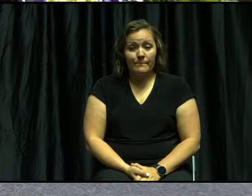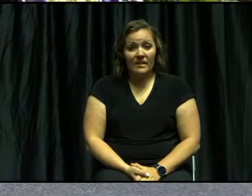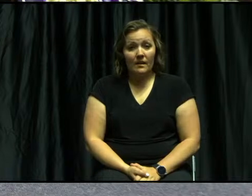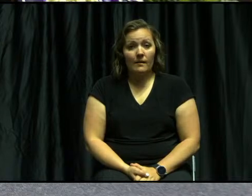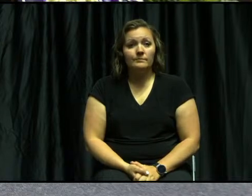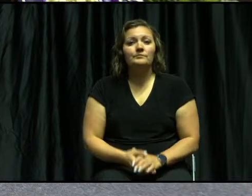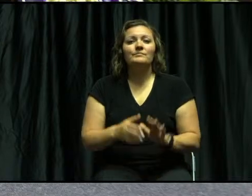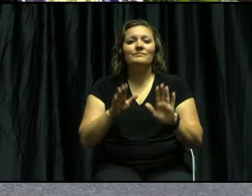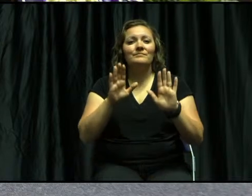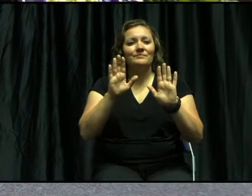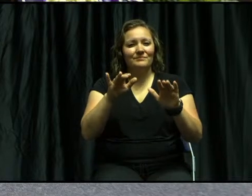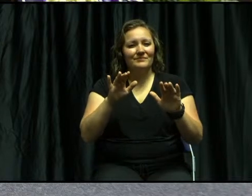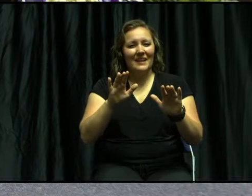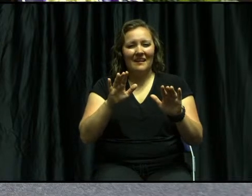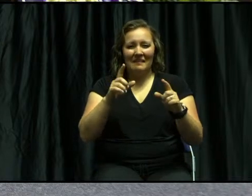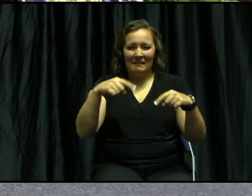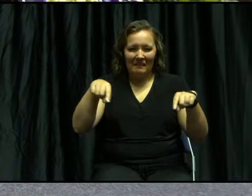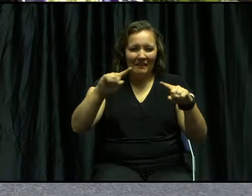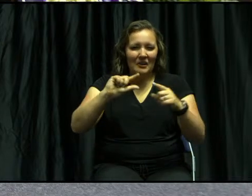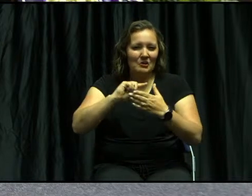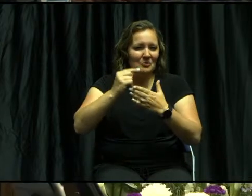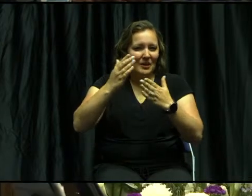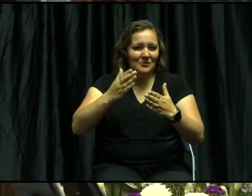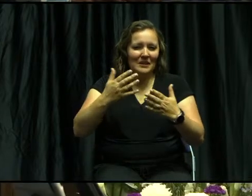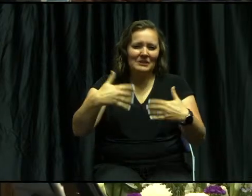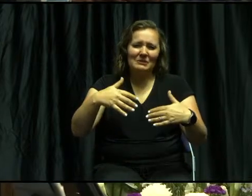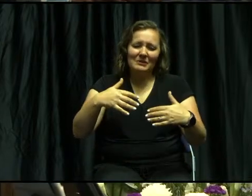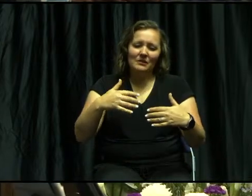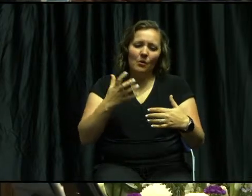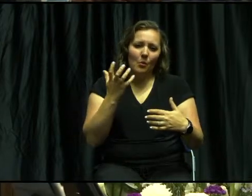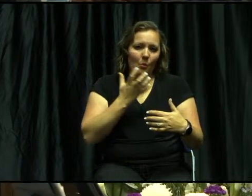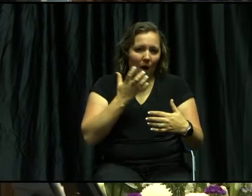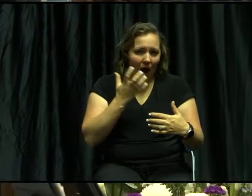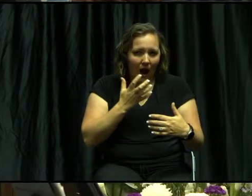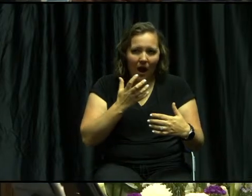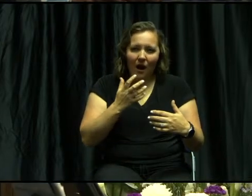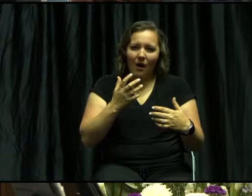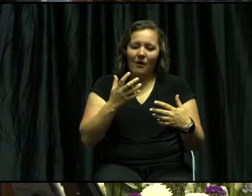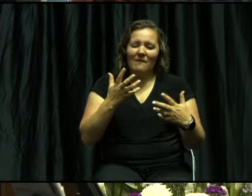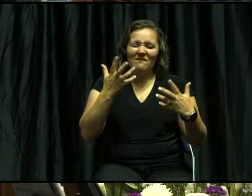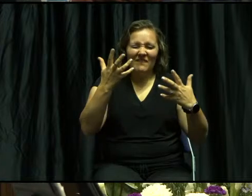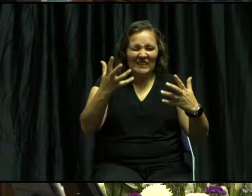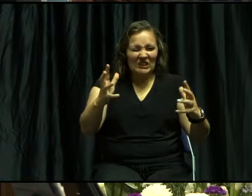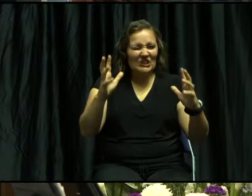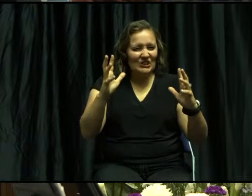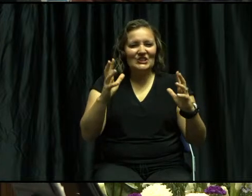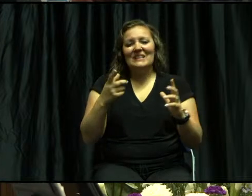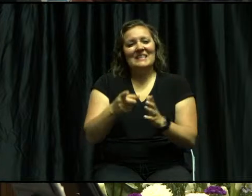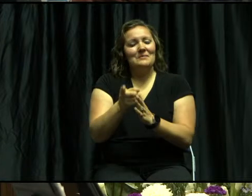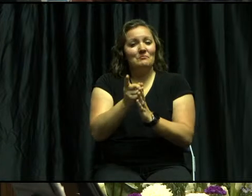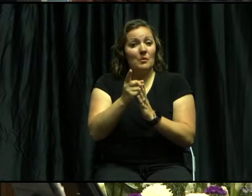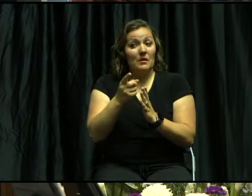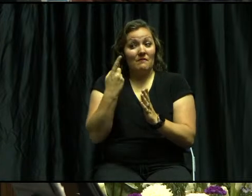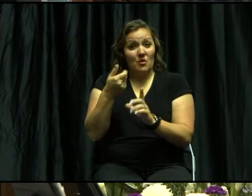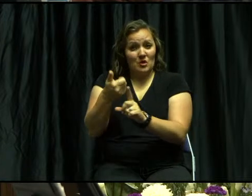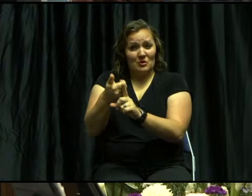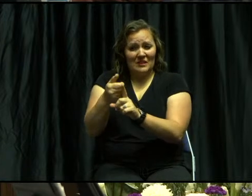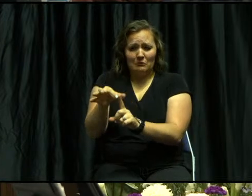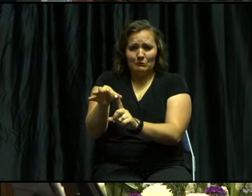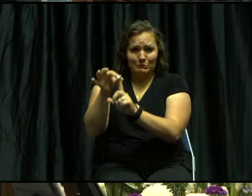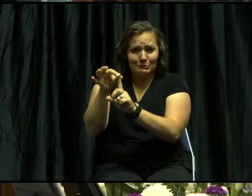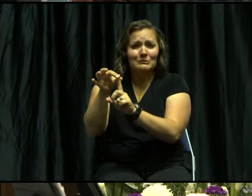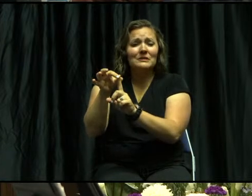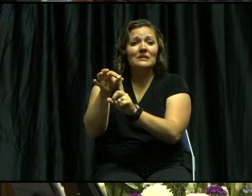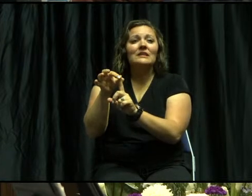To our graduates, you have made it. Thank you for taking this moment for yourselves to